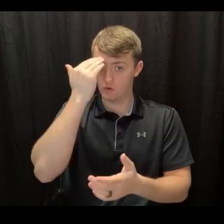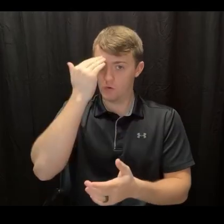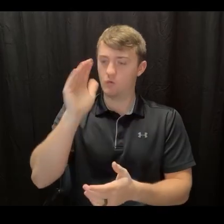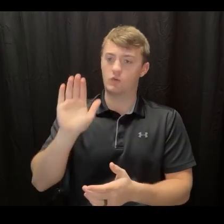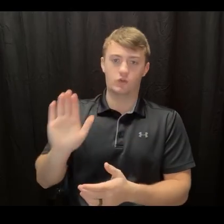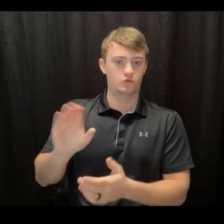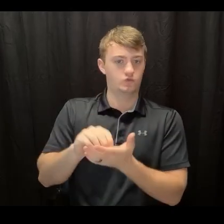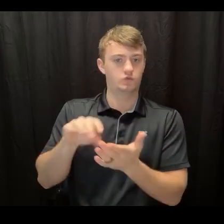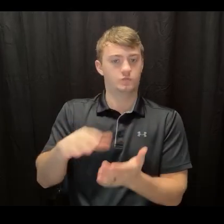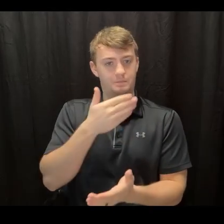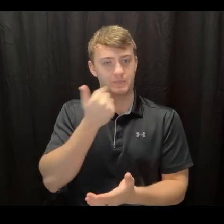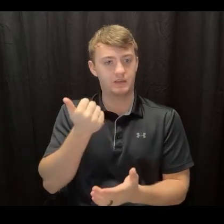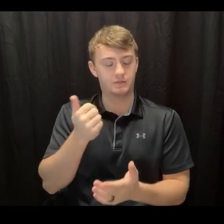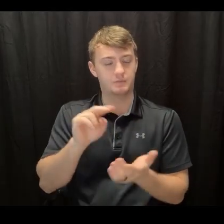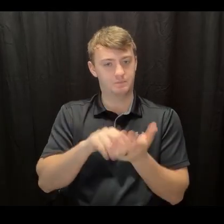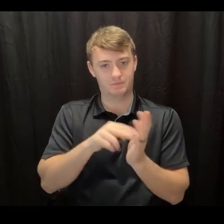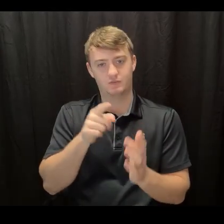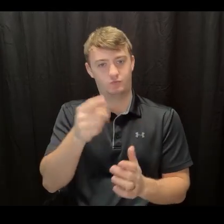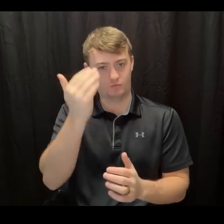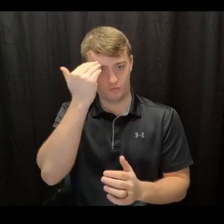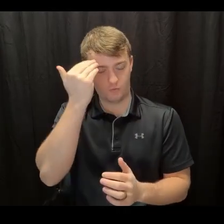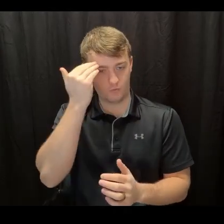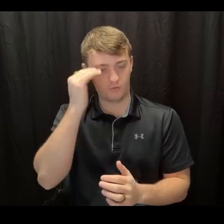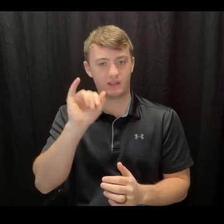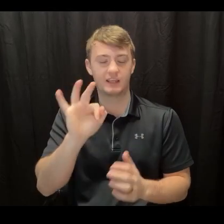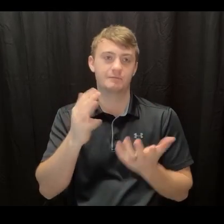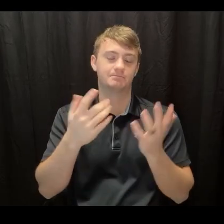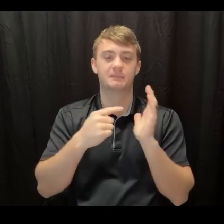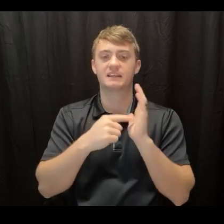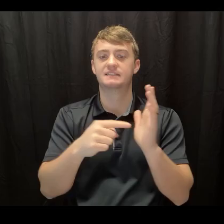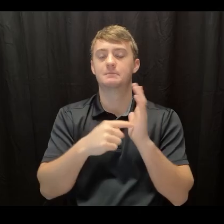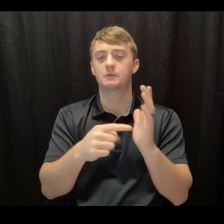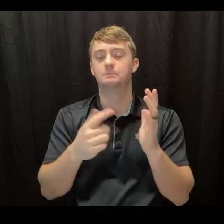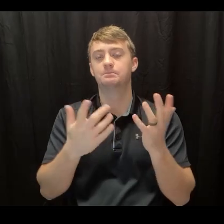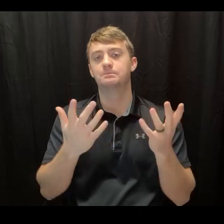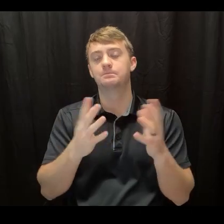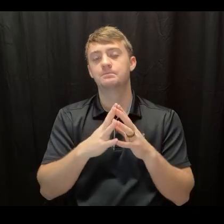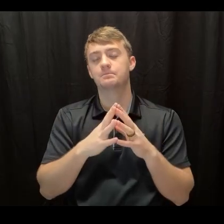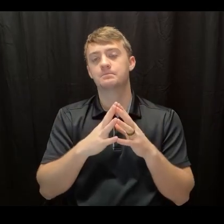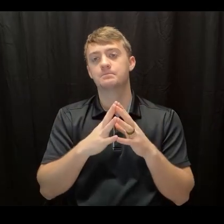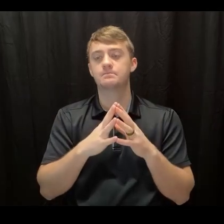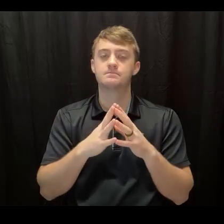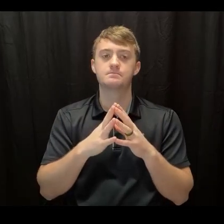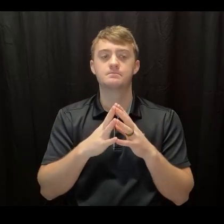schools know their students better. So you know if for example,